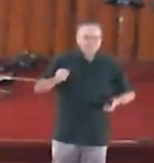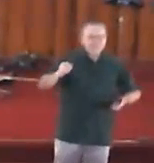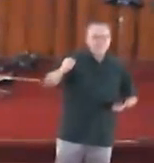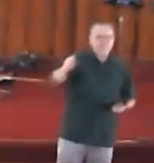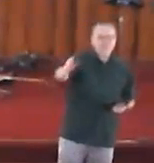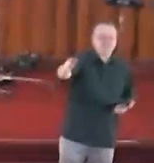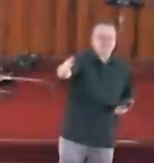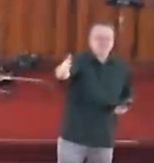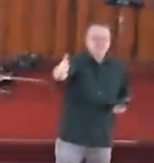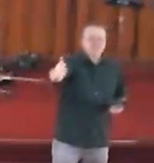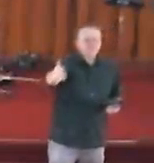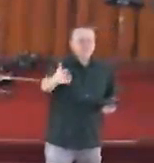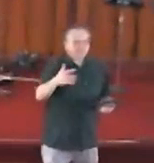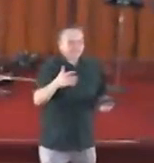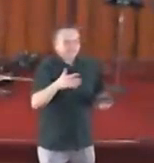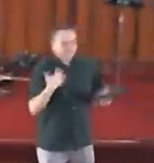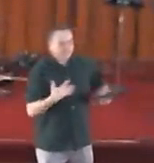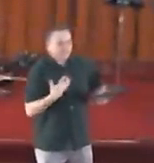place.